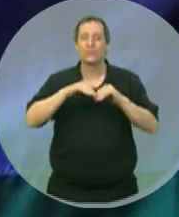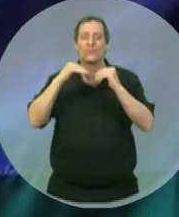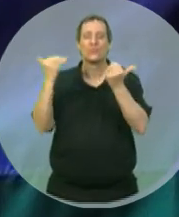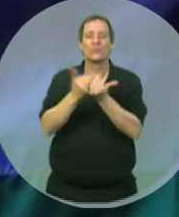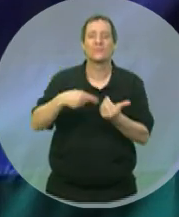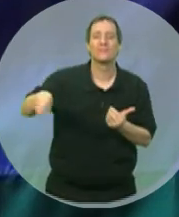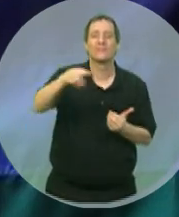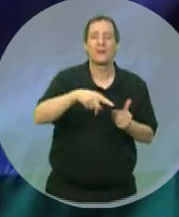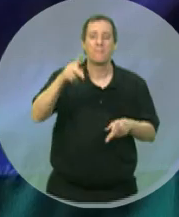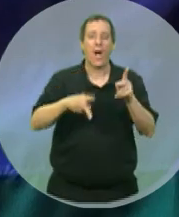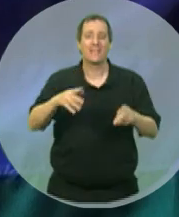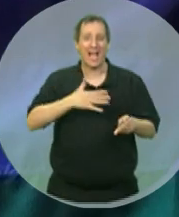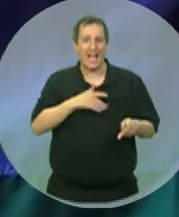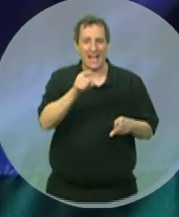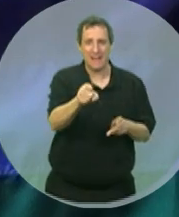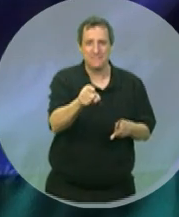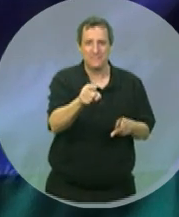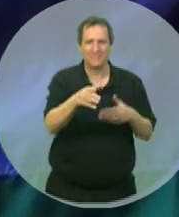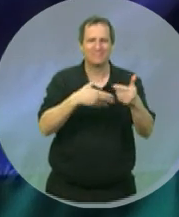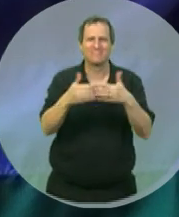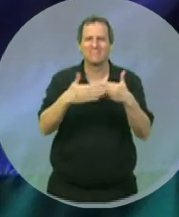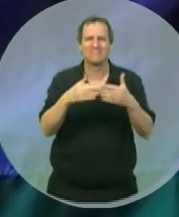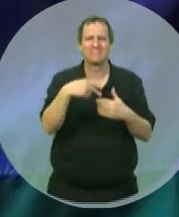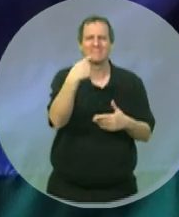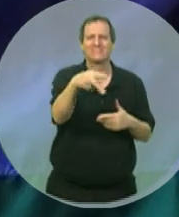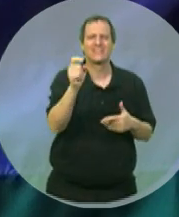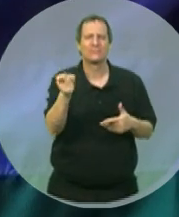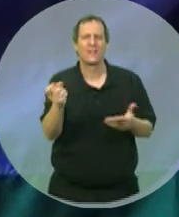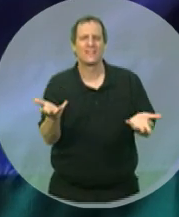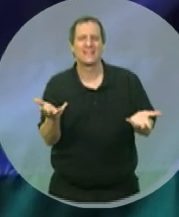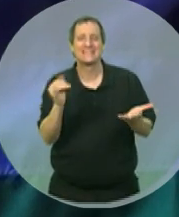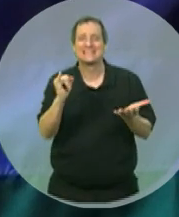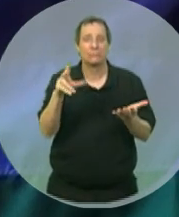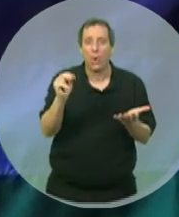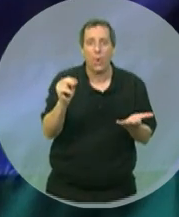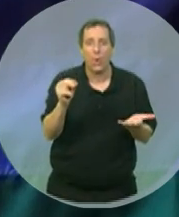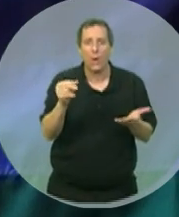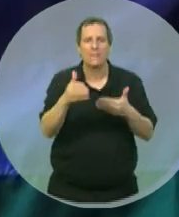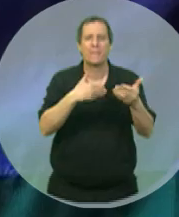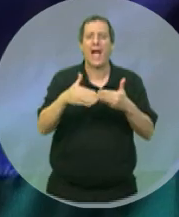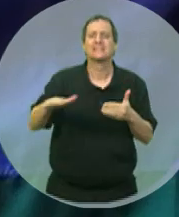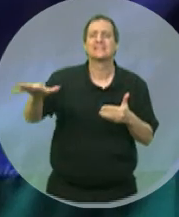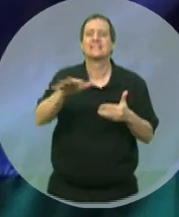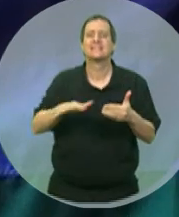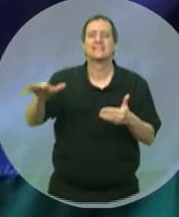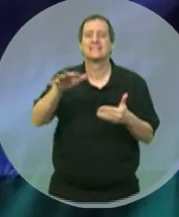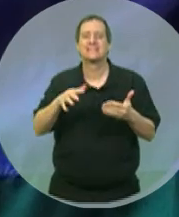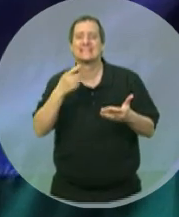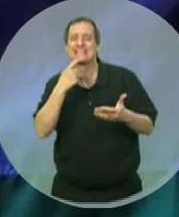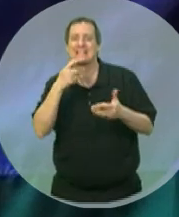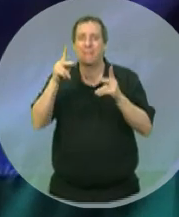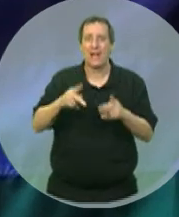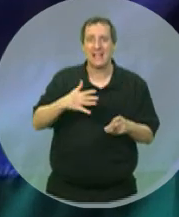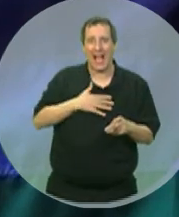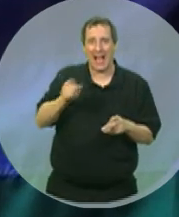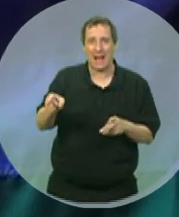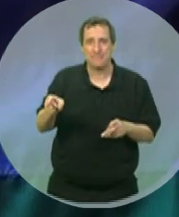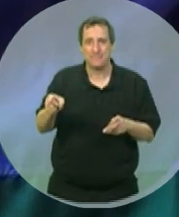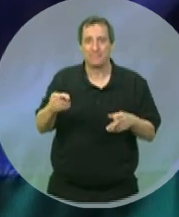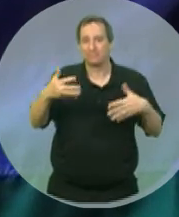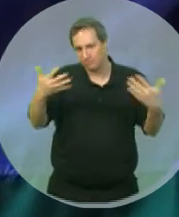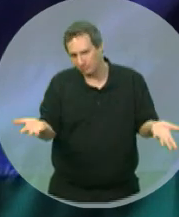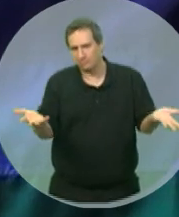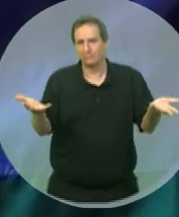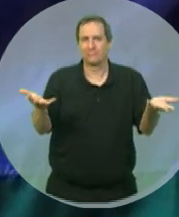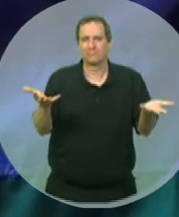hurdle that you might think is there, but everybody that surrounds you will love you no matter what you are or who you are.